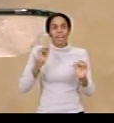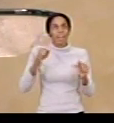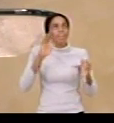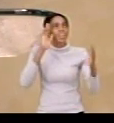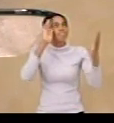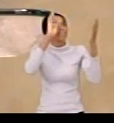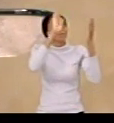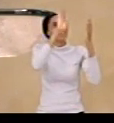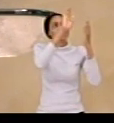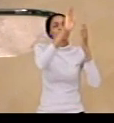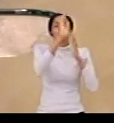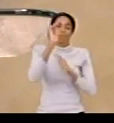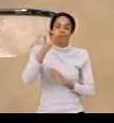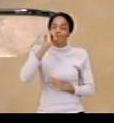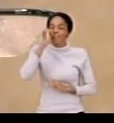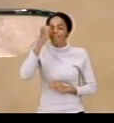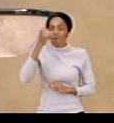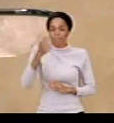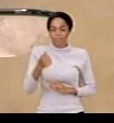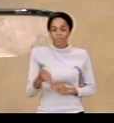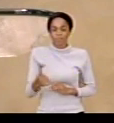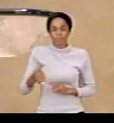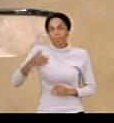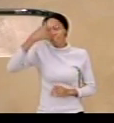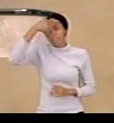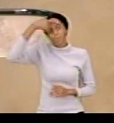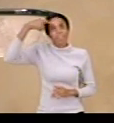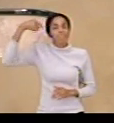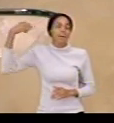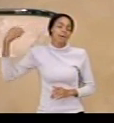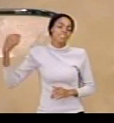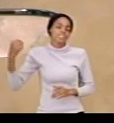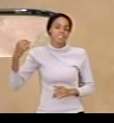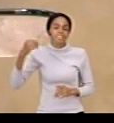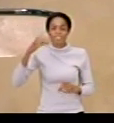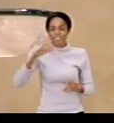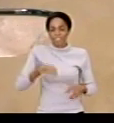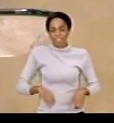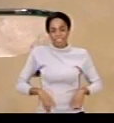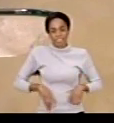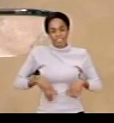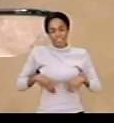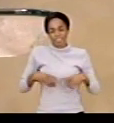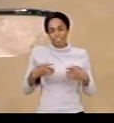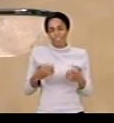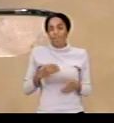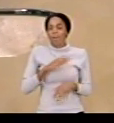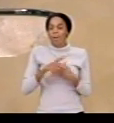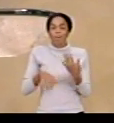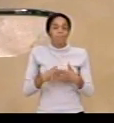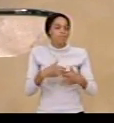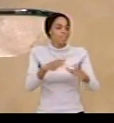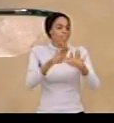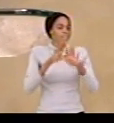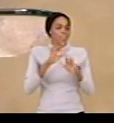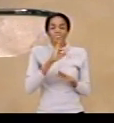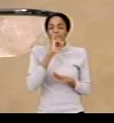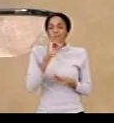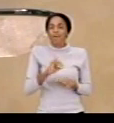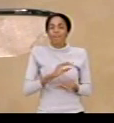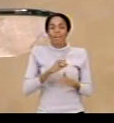lives. We can face tomorrow. Yes, Jesus lives. All fear